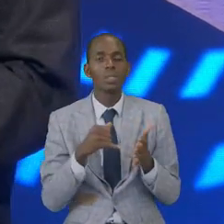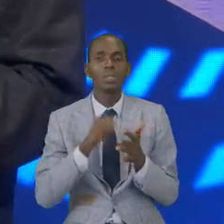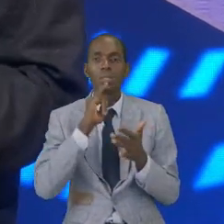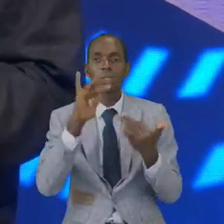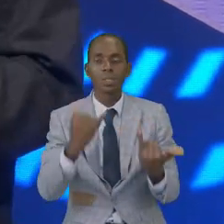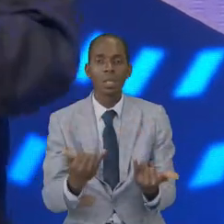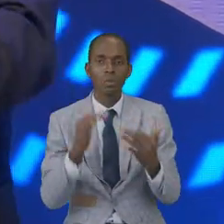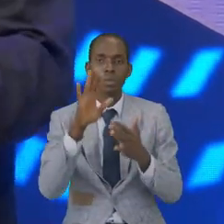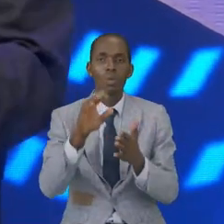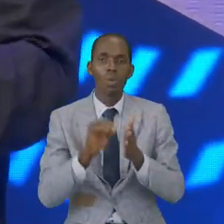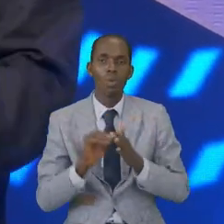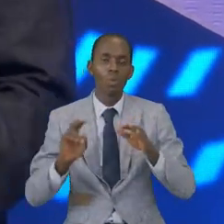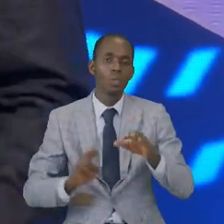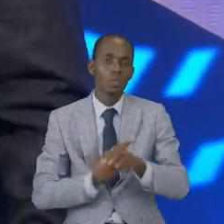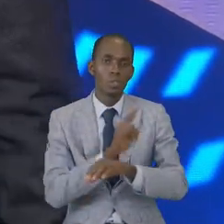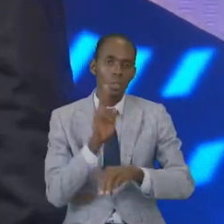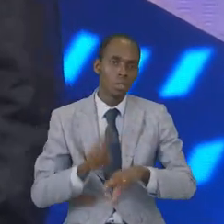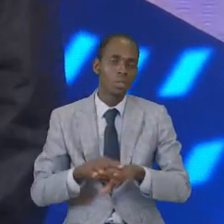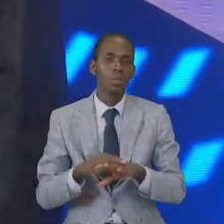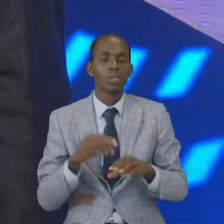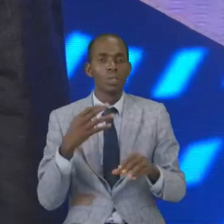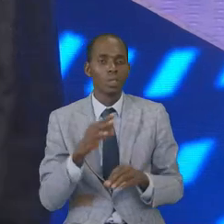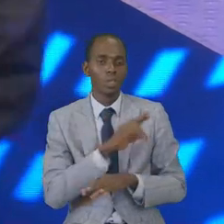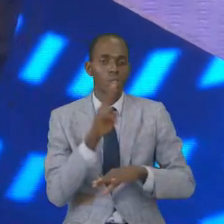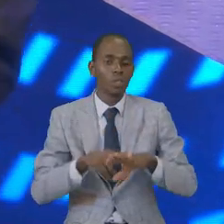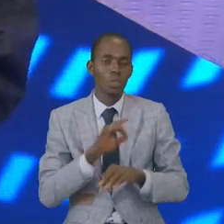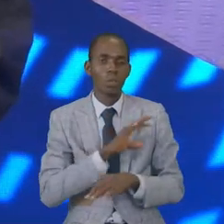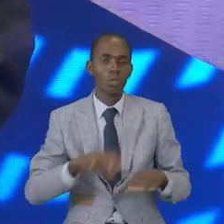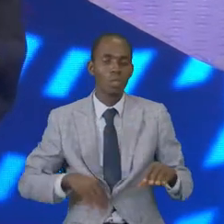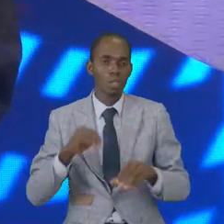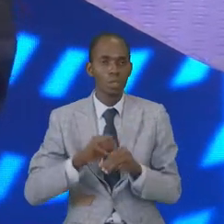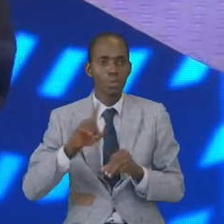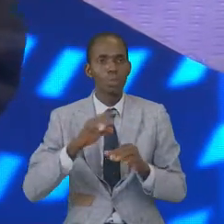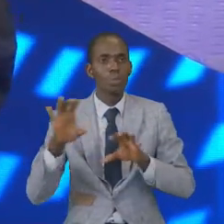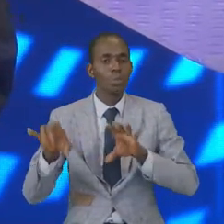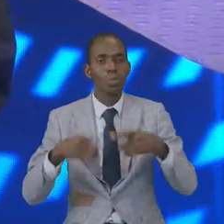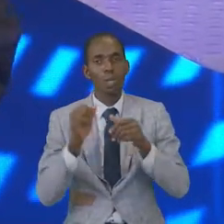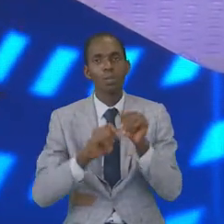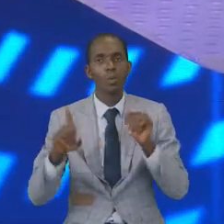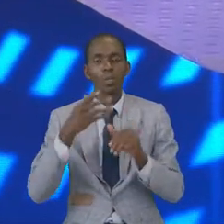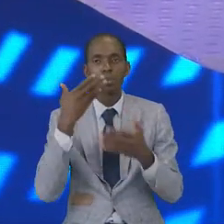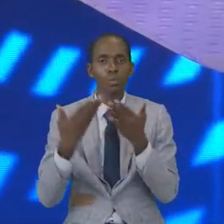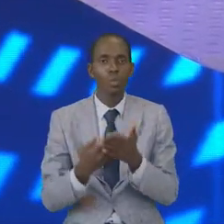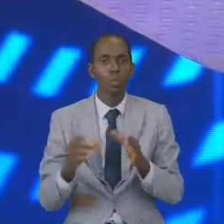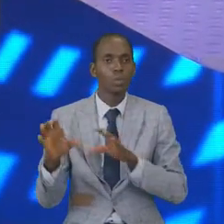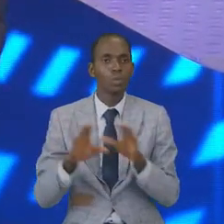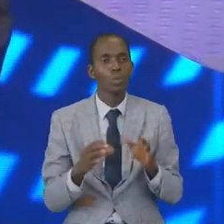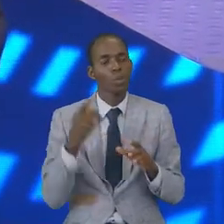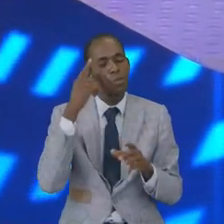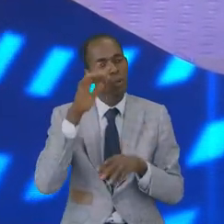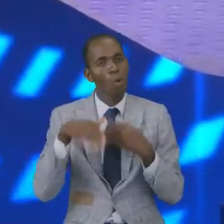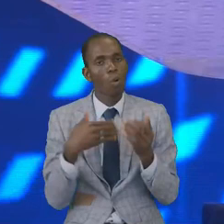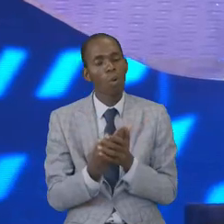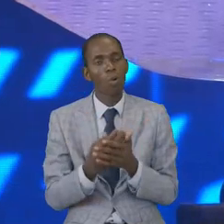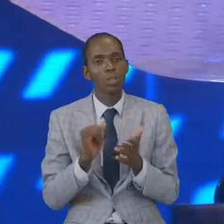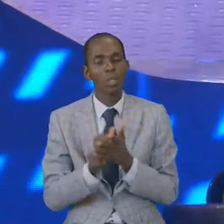the nature of Christ in you, who went about doing good and healing all that were oppressed of the devil, for God was with